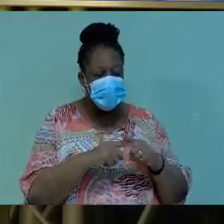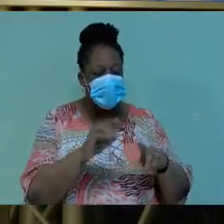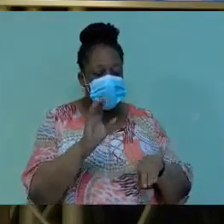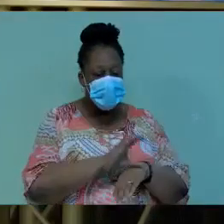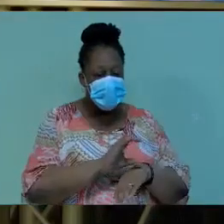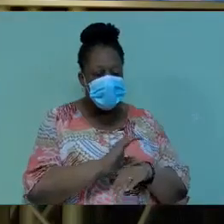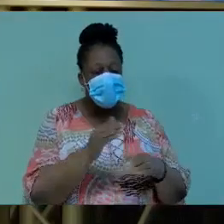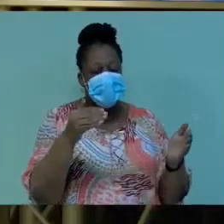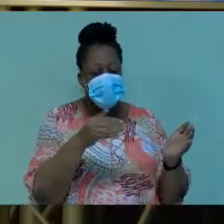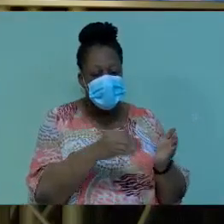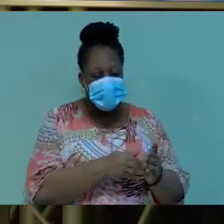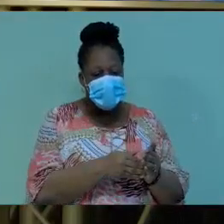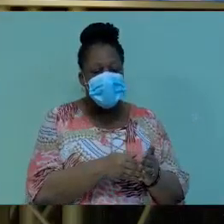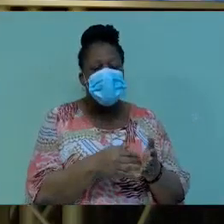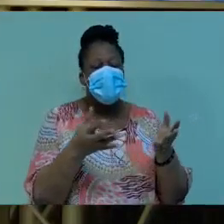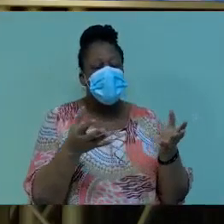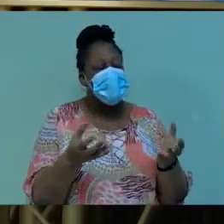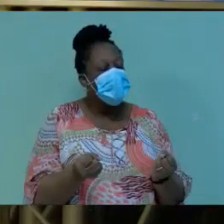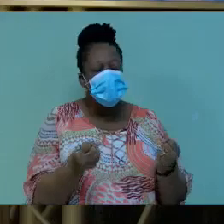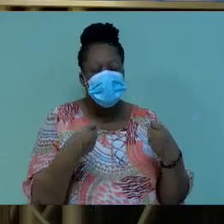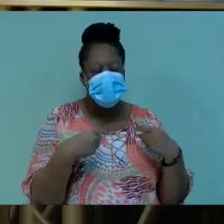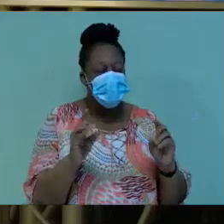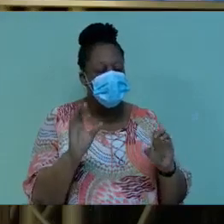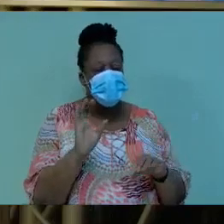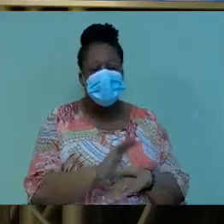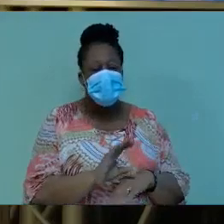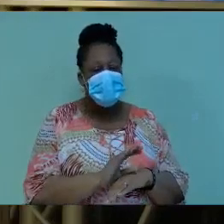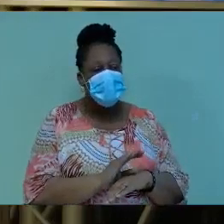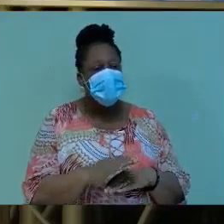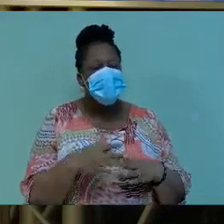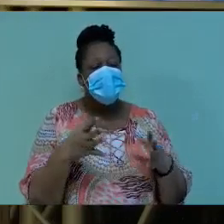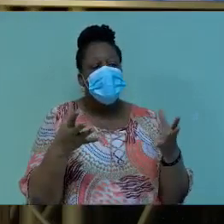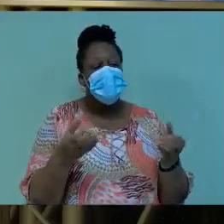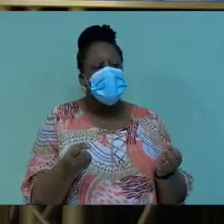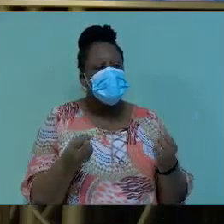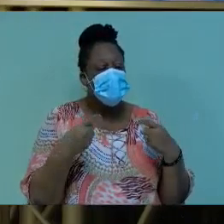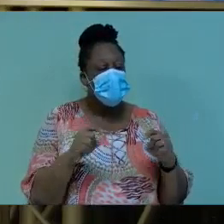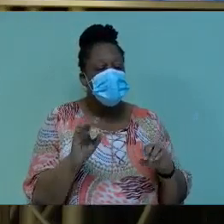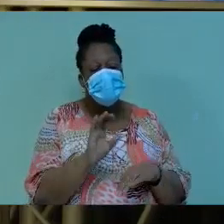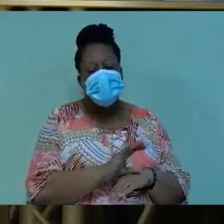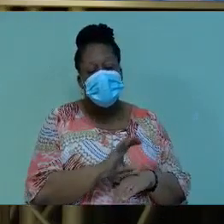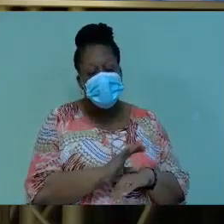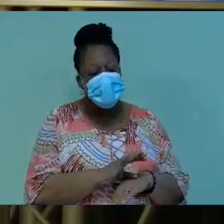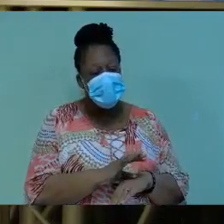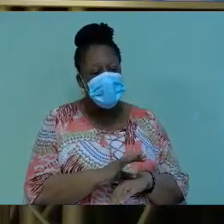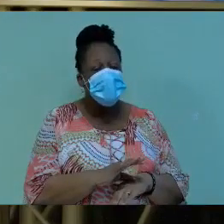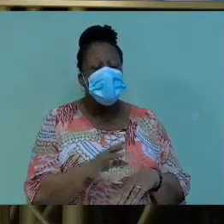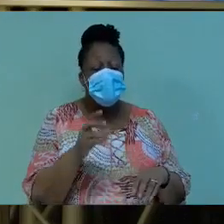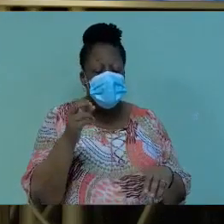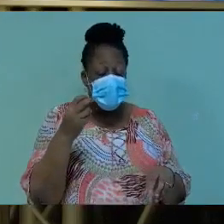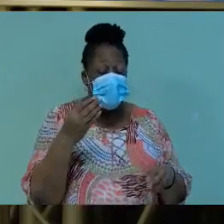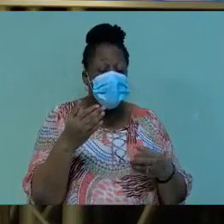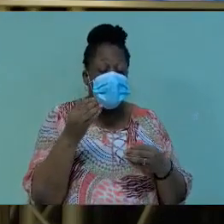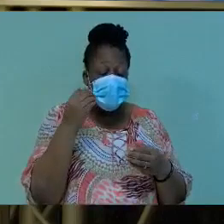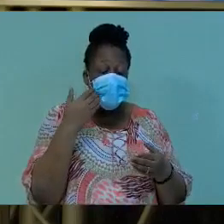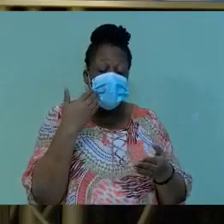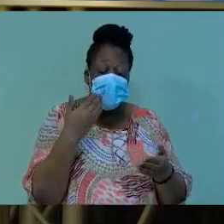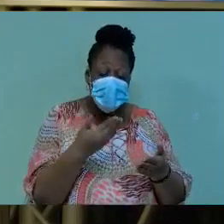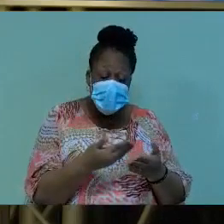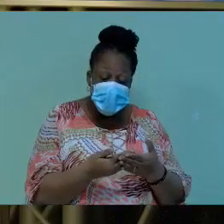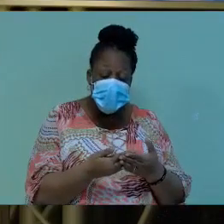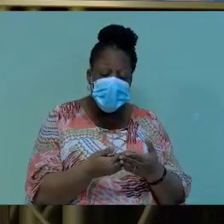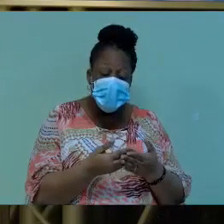long for the day to go to church myself. Church is a critical element of our society. We hold them dear and